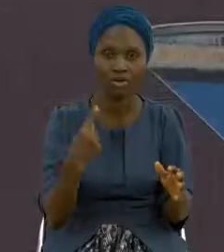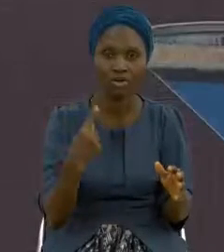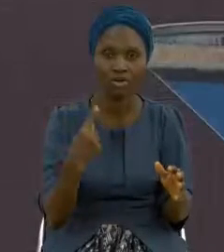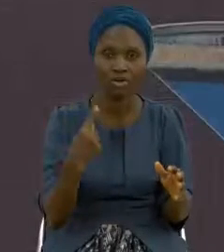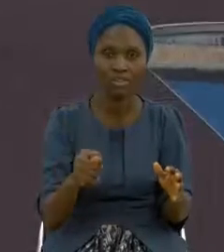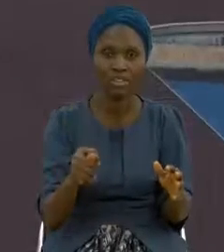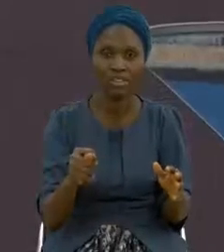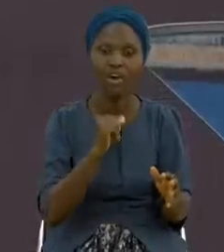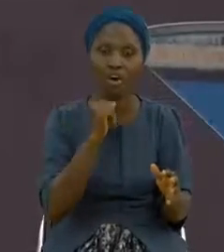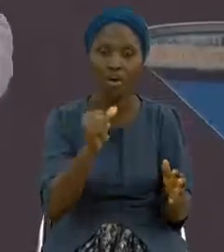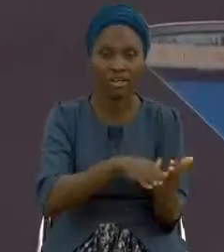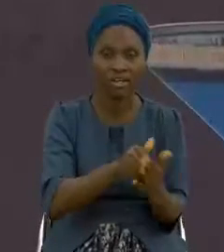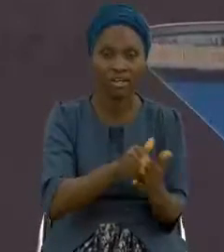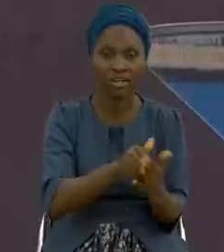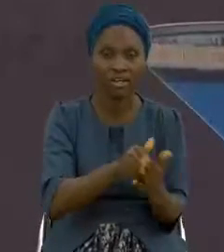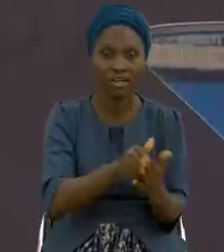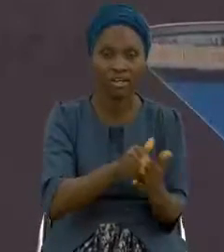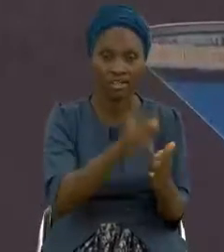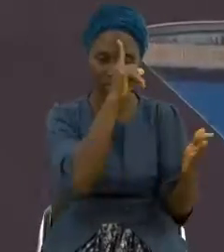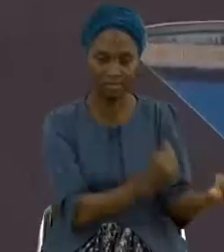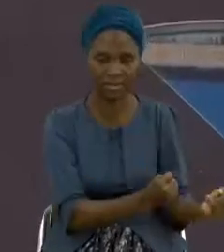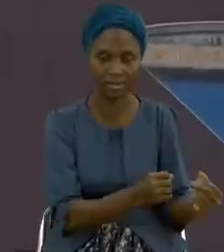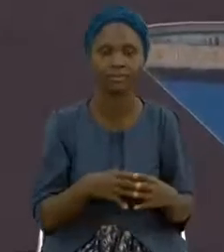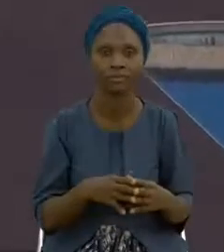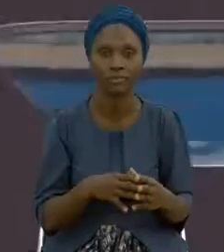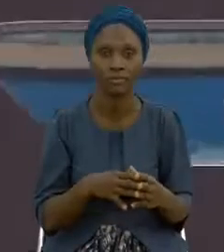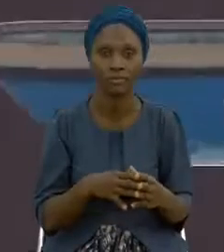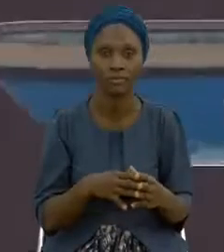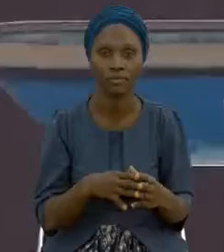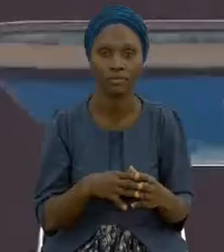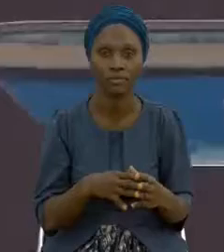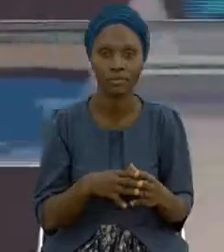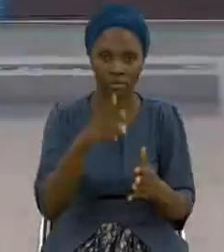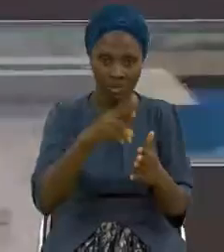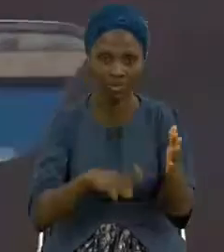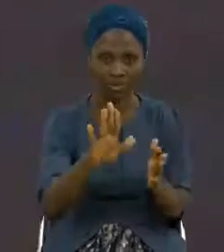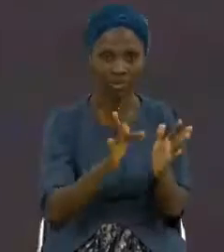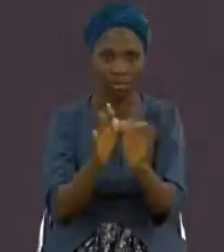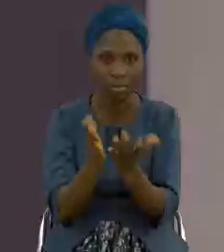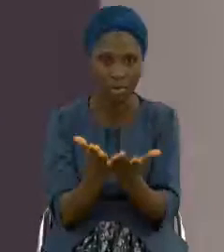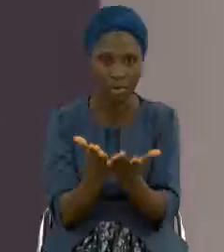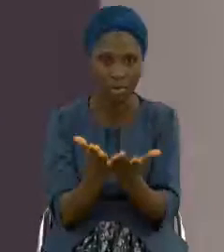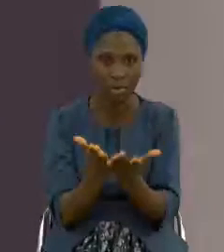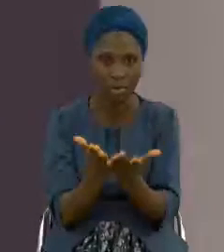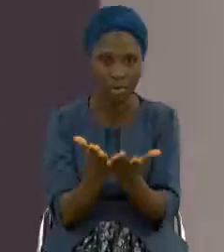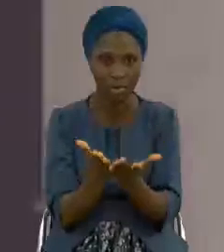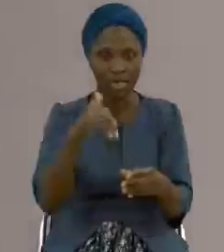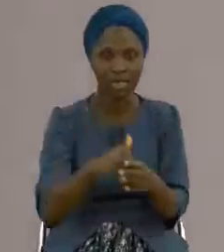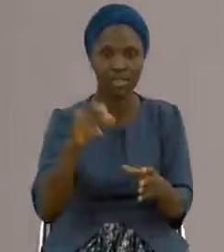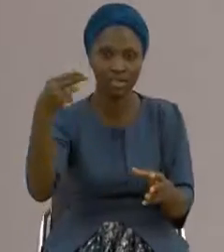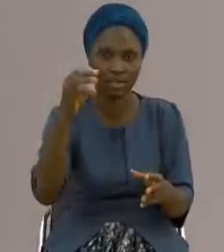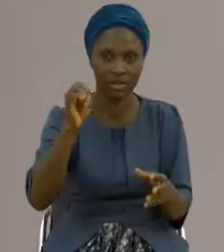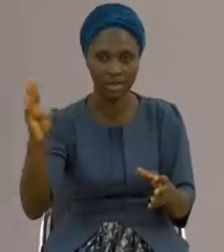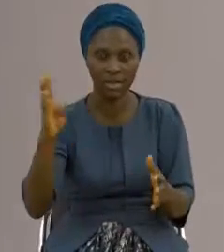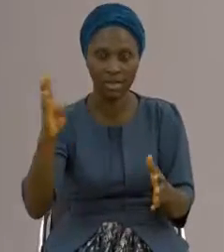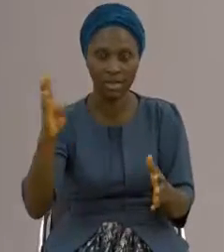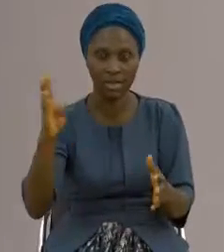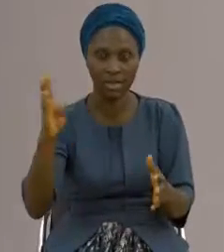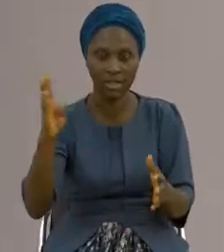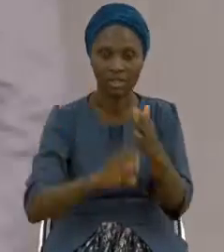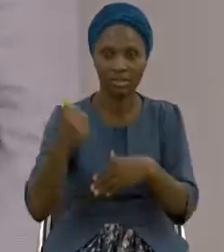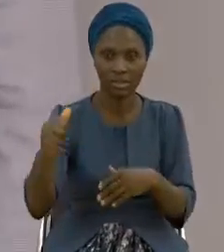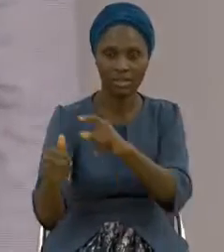Look at your Bible in Hebrews chapter 10. I'm reading from verse 23. Let us